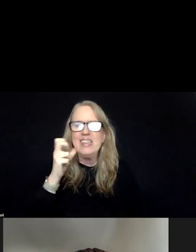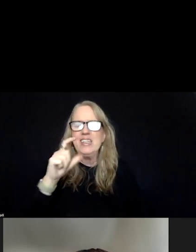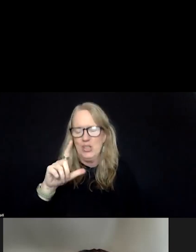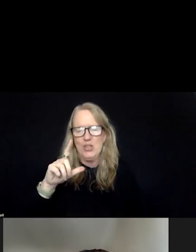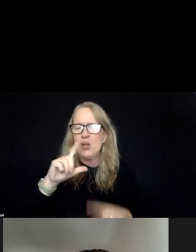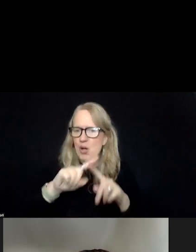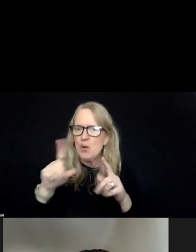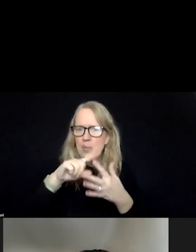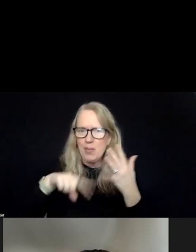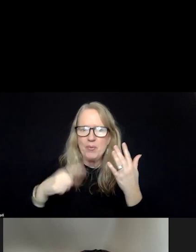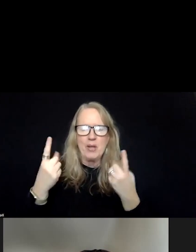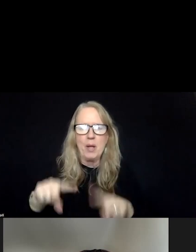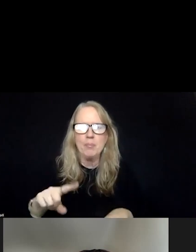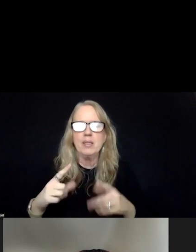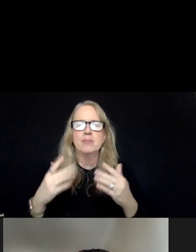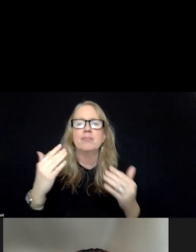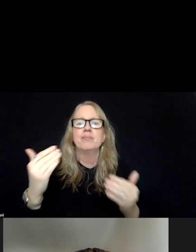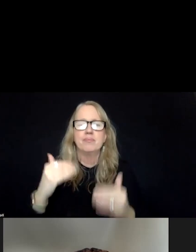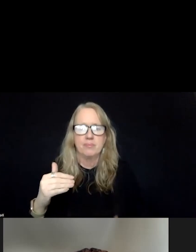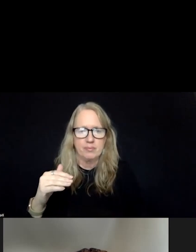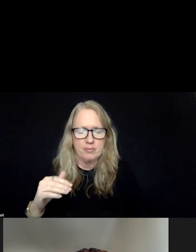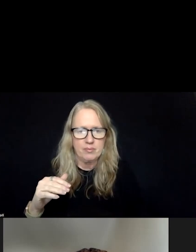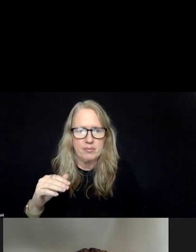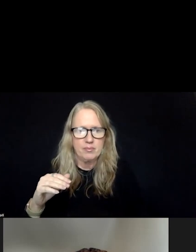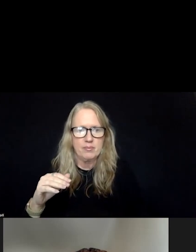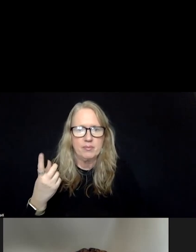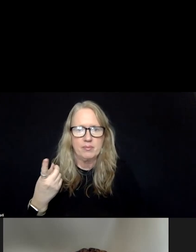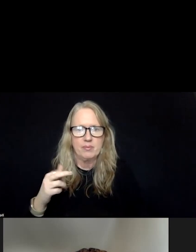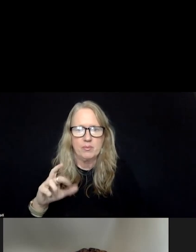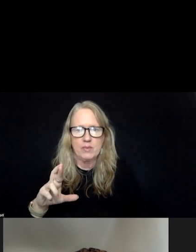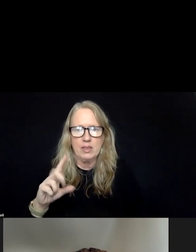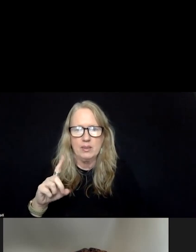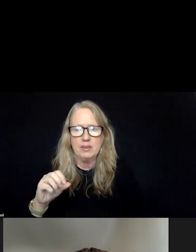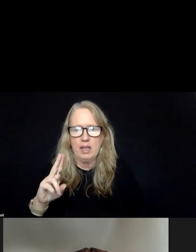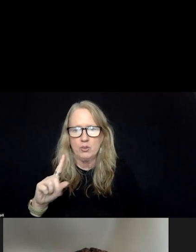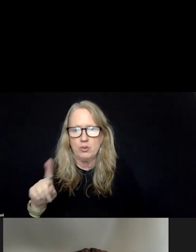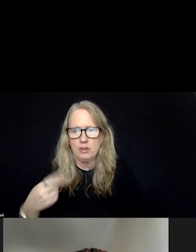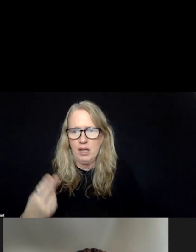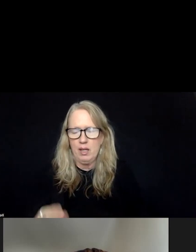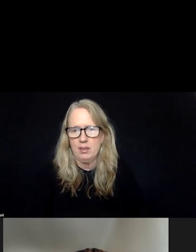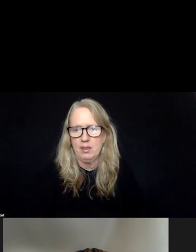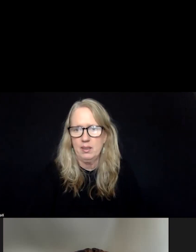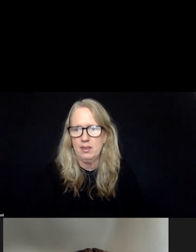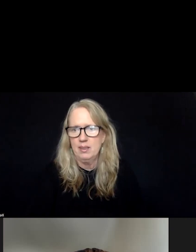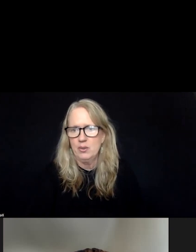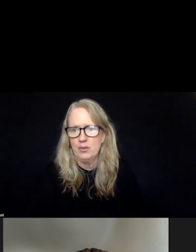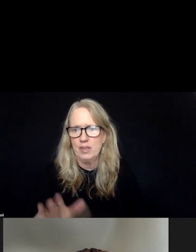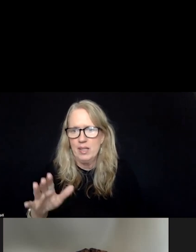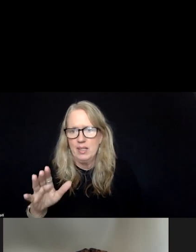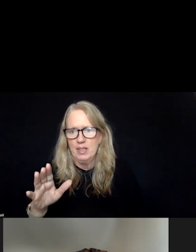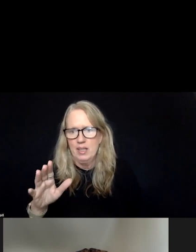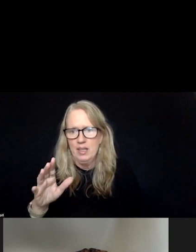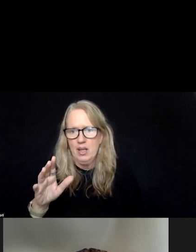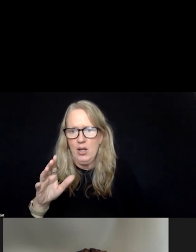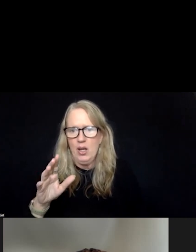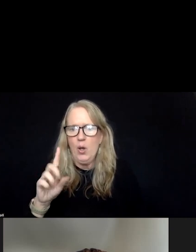happening. Next up from NASDDDS, I have Dr. Deb Peinel. Deb, are you here? I am.